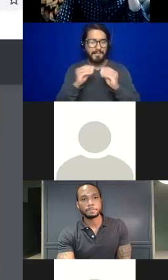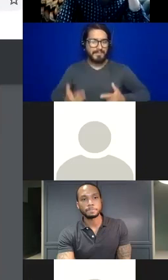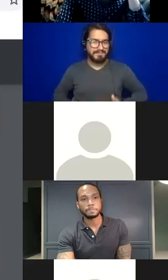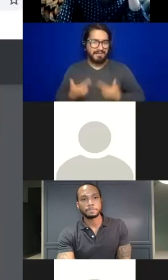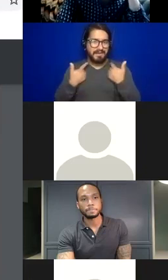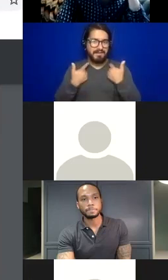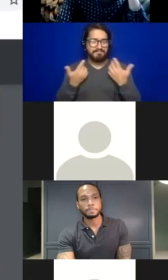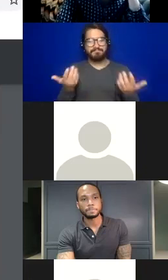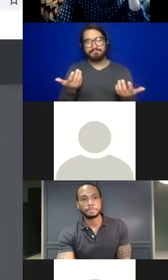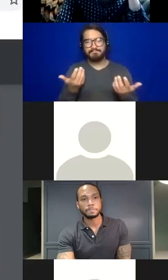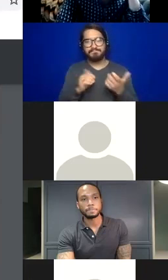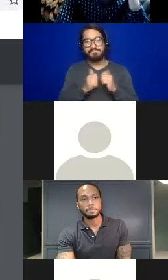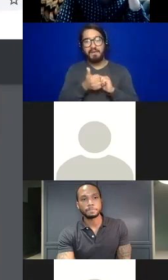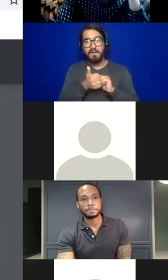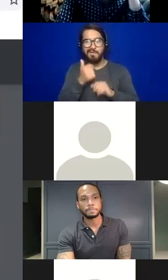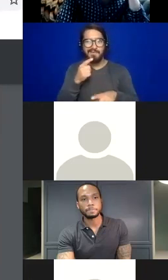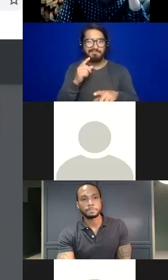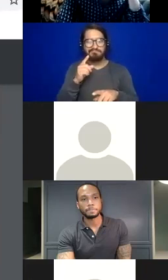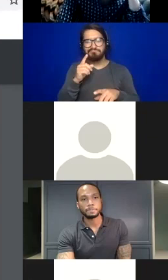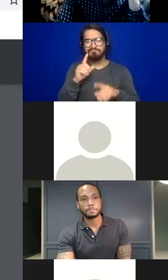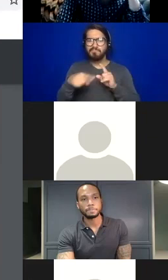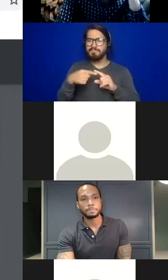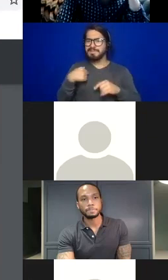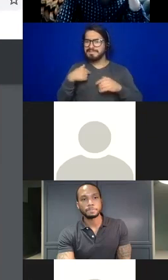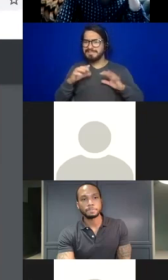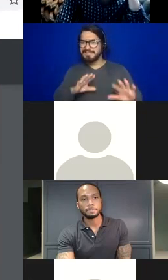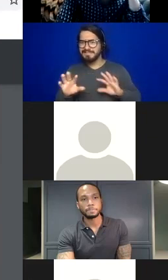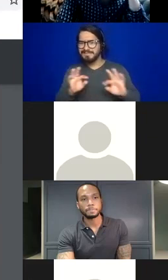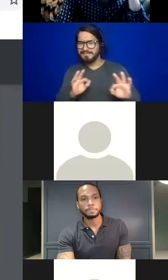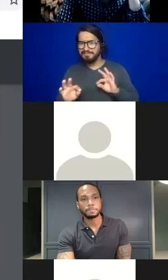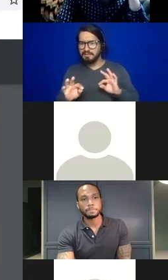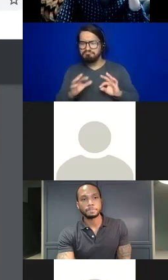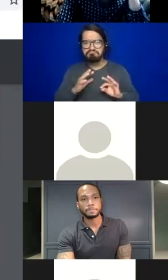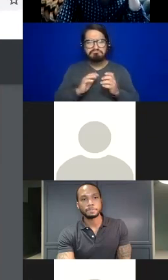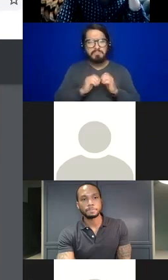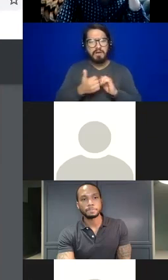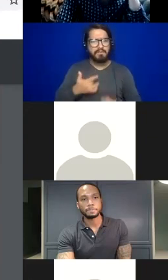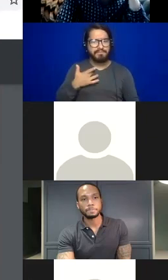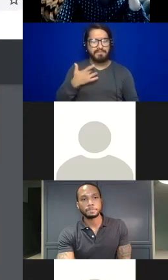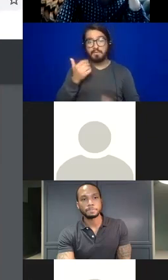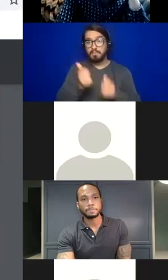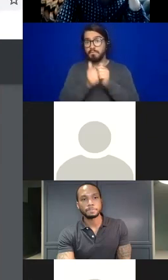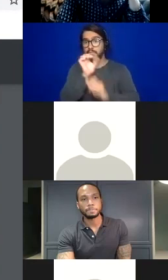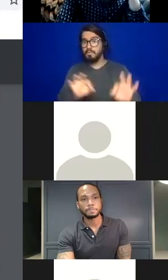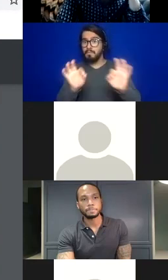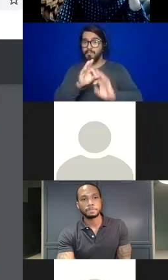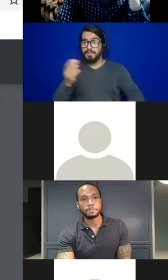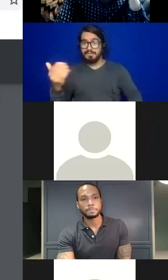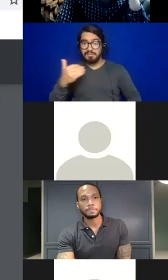What am I like when I am doing well? What are the most important things in my life? What are some of my